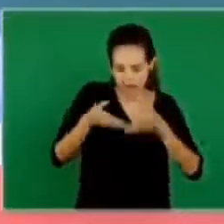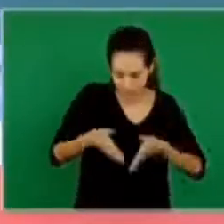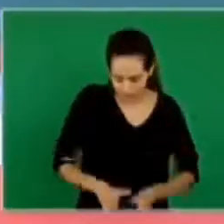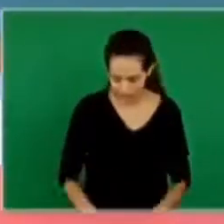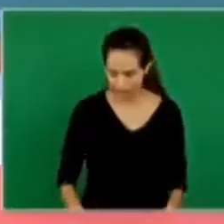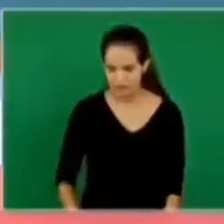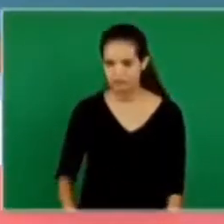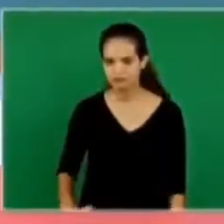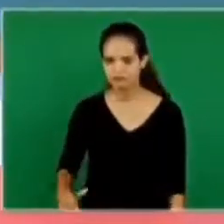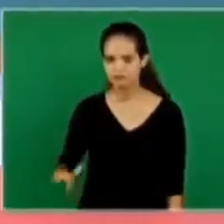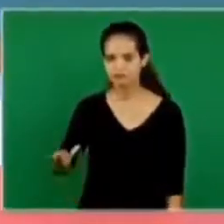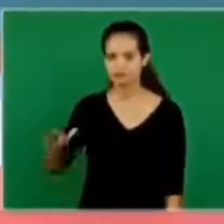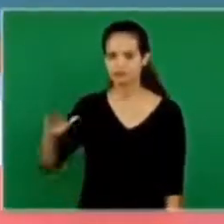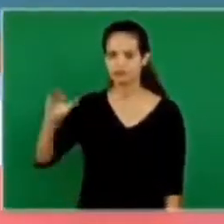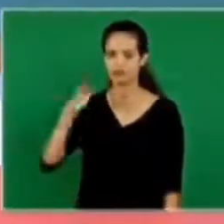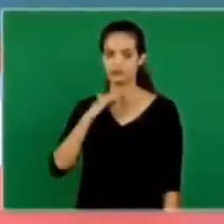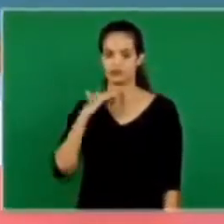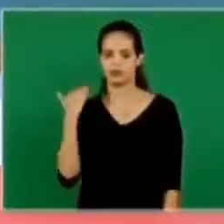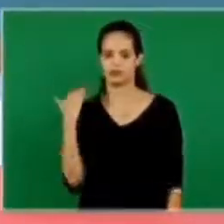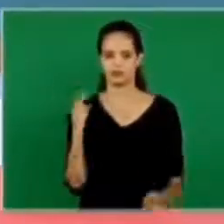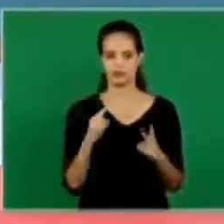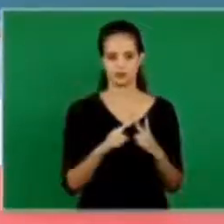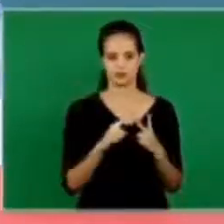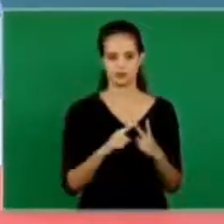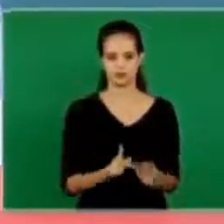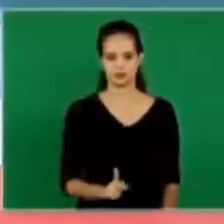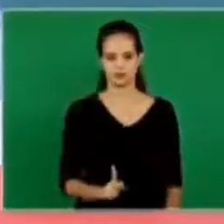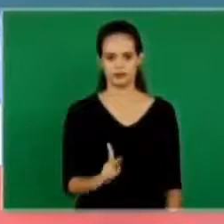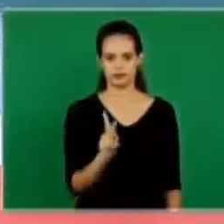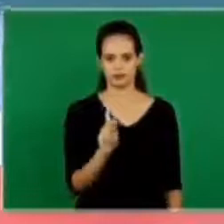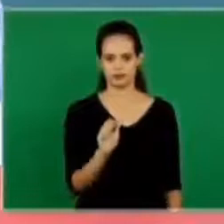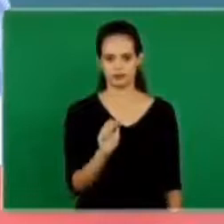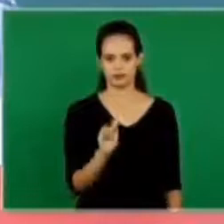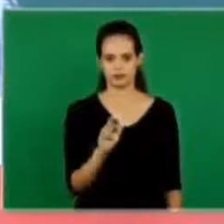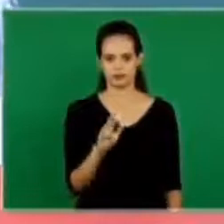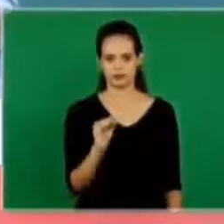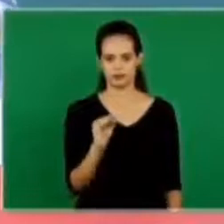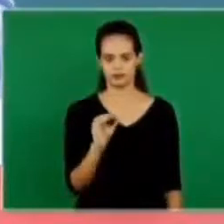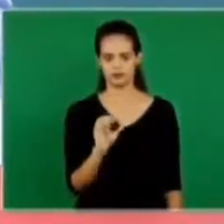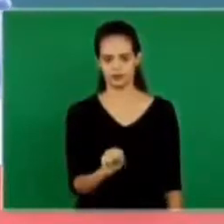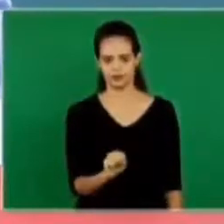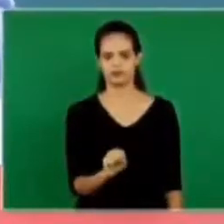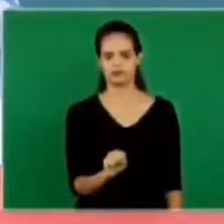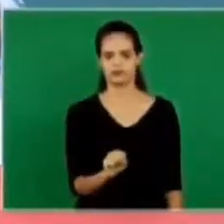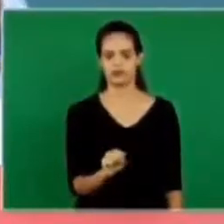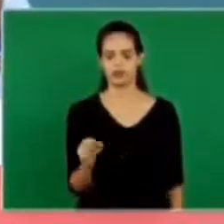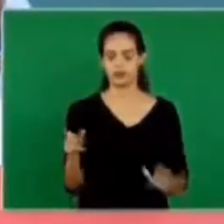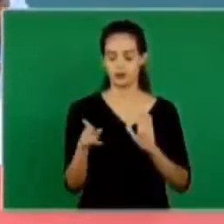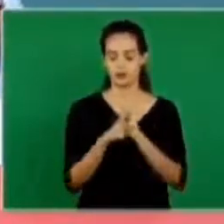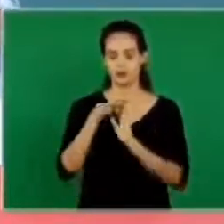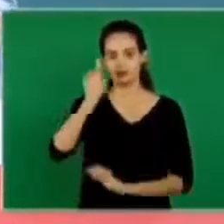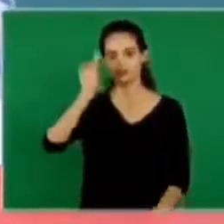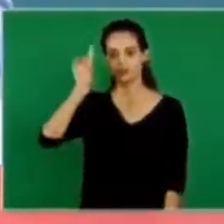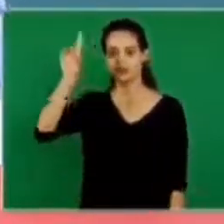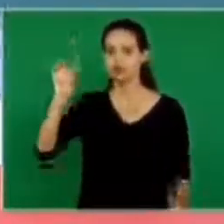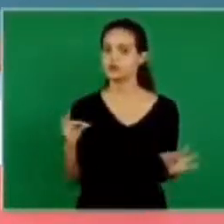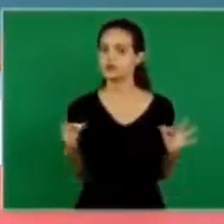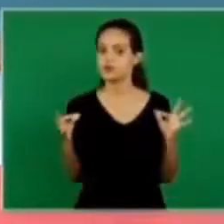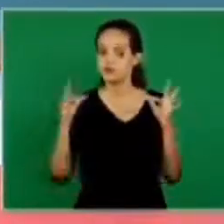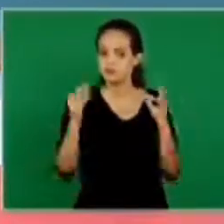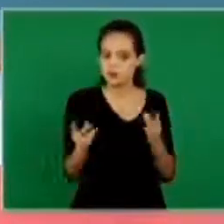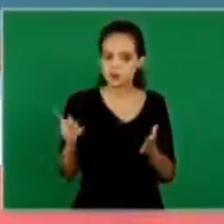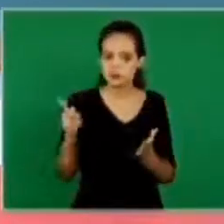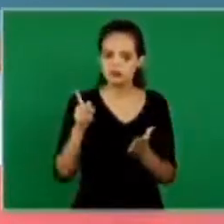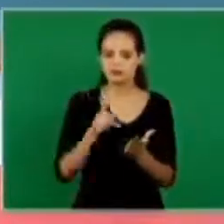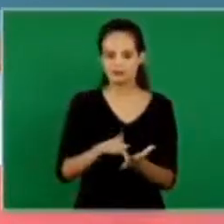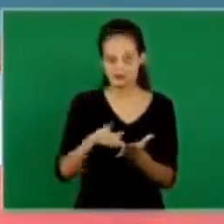back. And also speaks of the Kairos, which is the time of God, where everything is, where